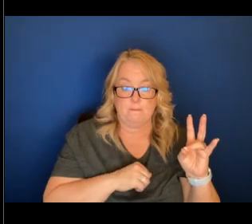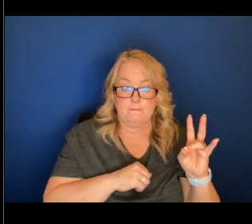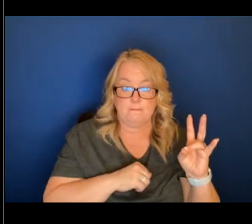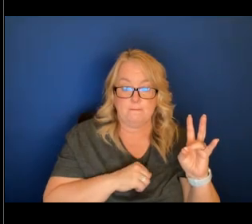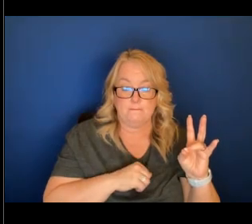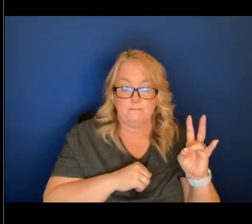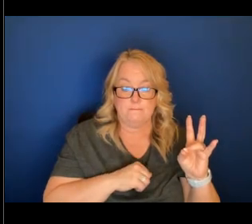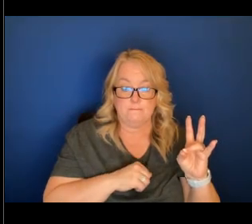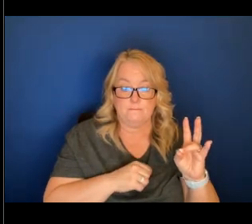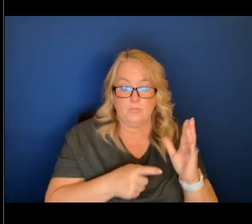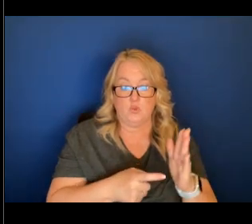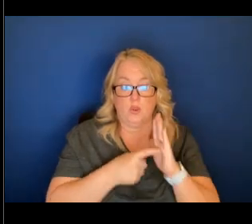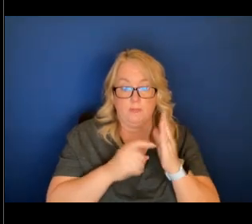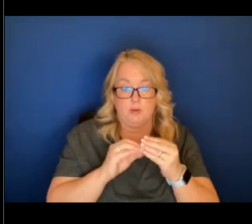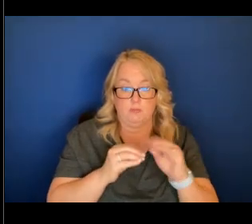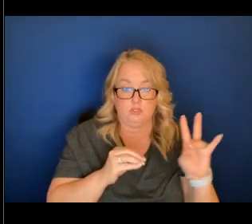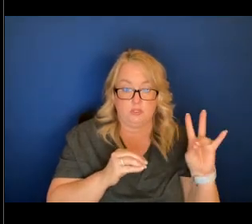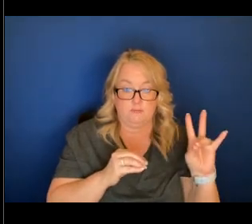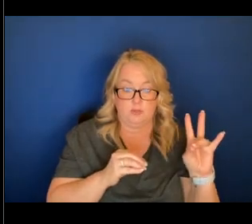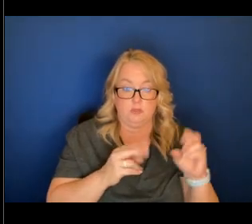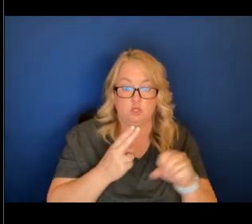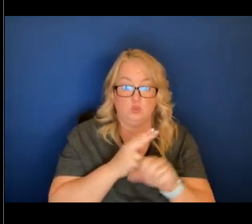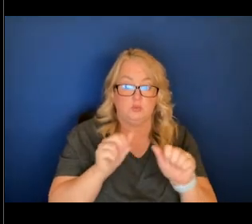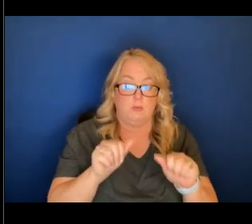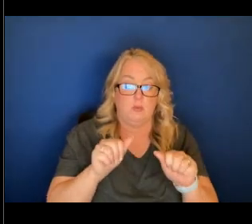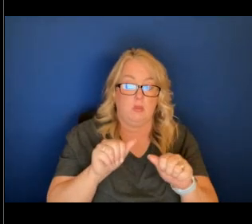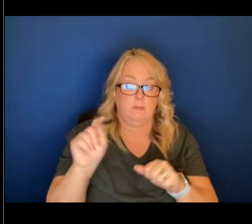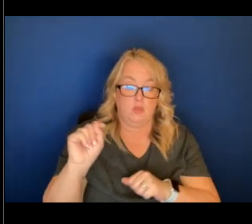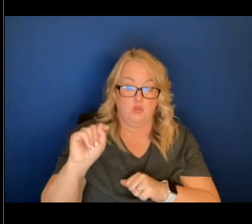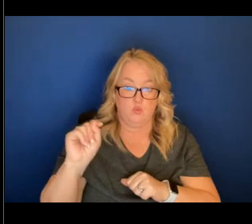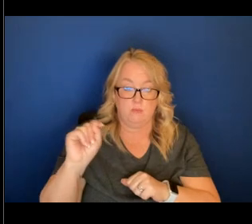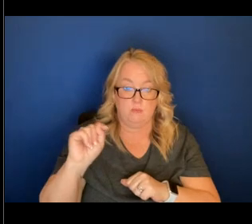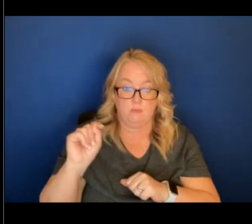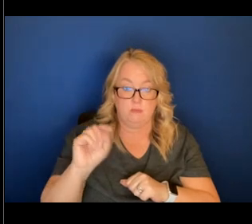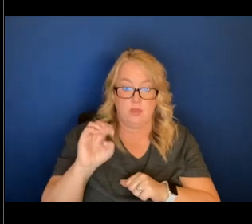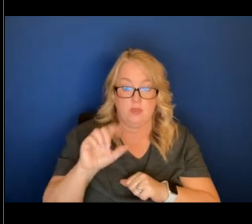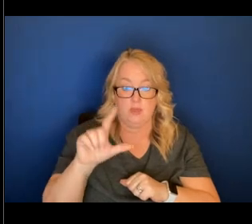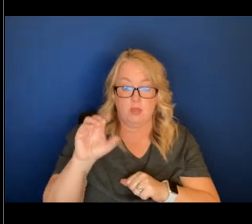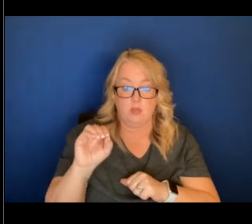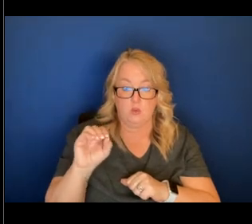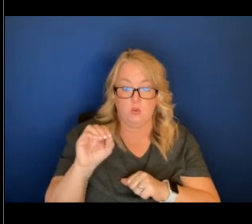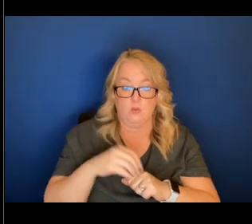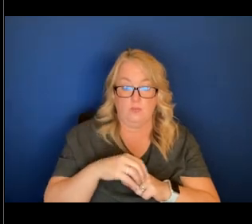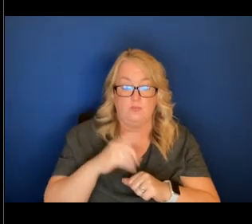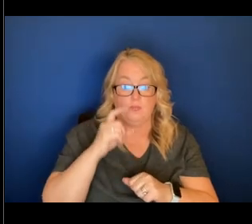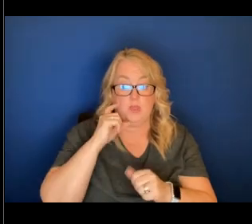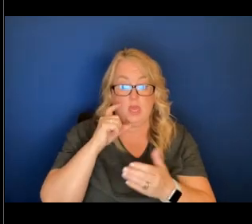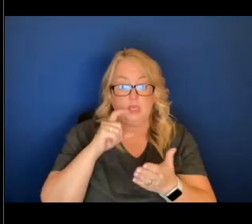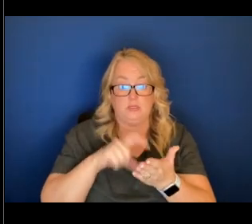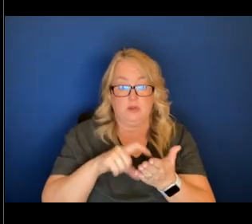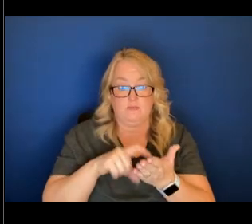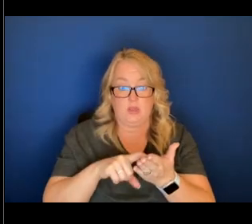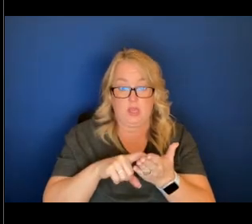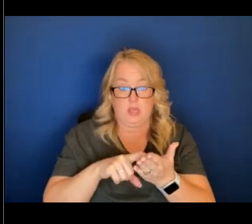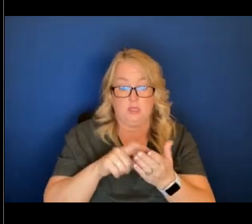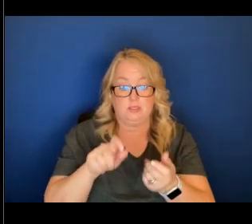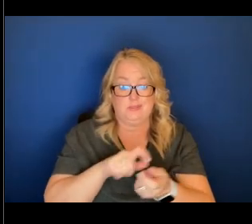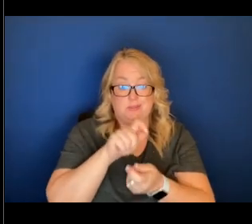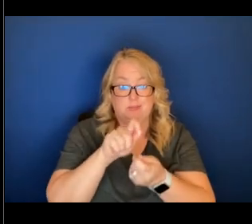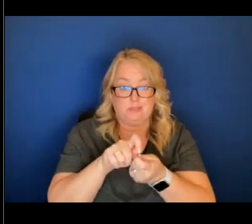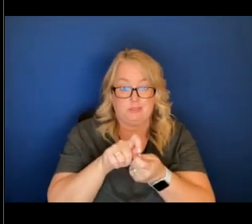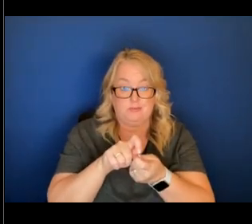Topic 7, Requirement 7, usable bathrooms. ELO, identify the